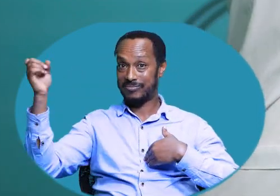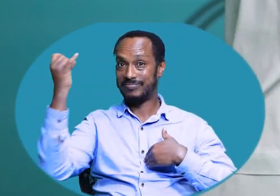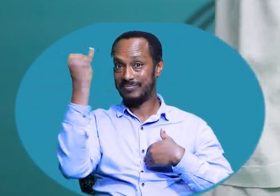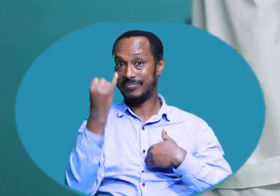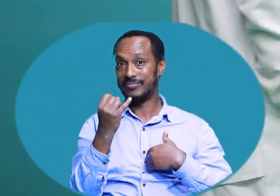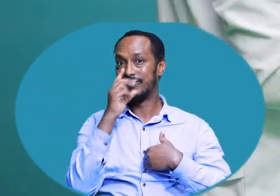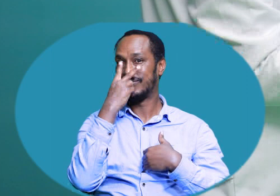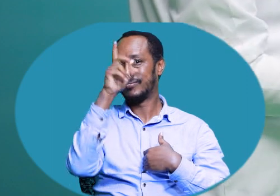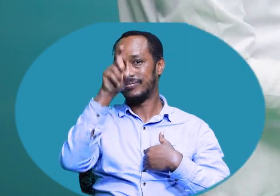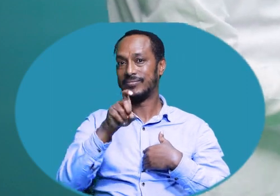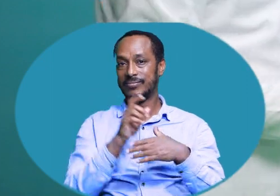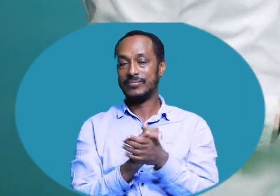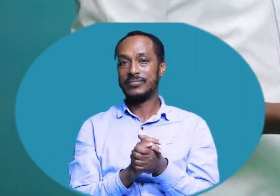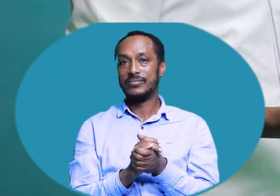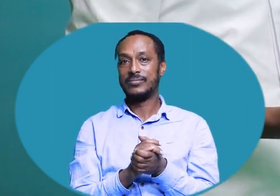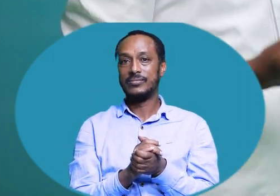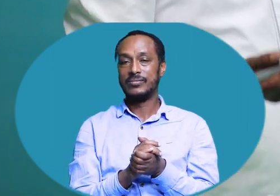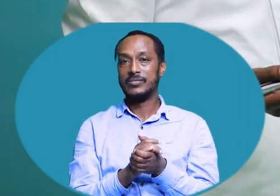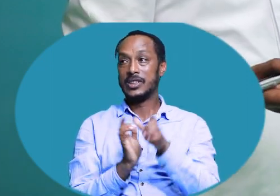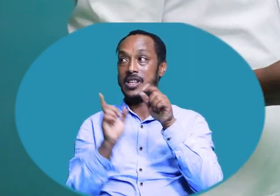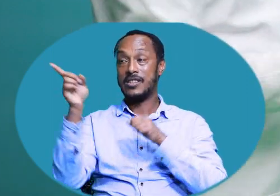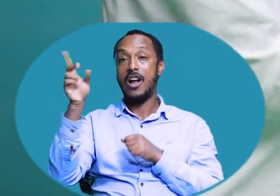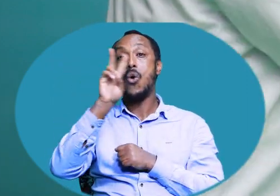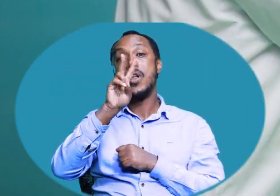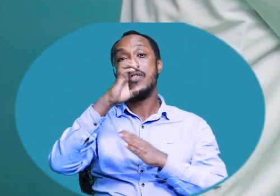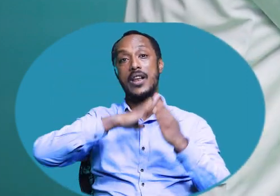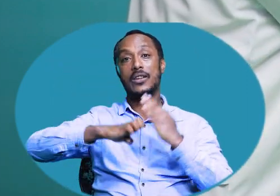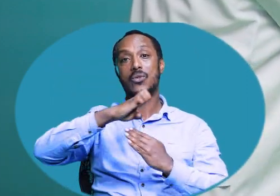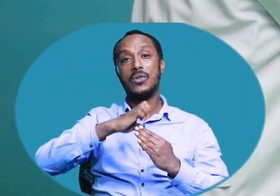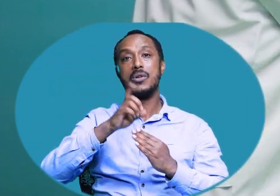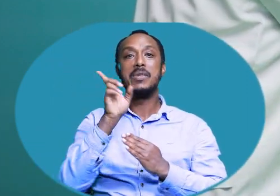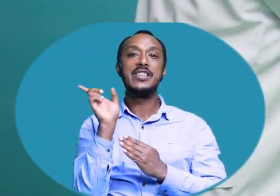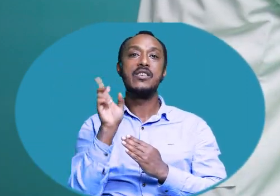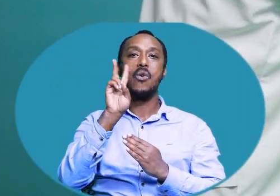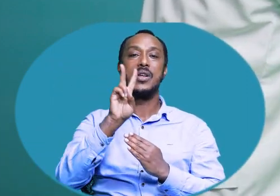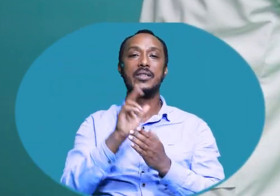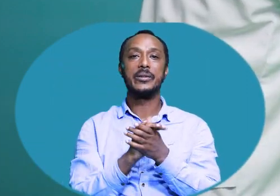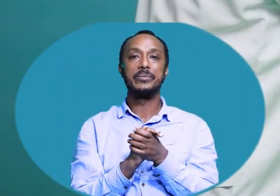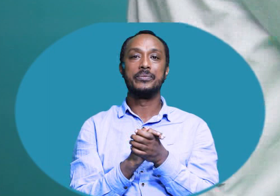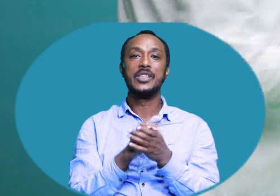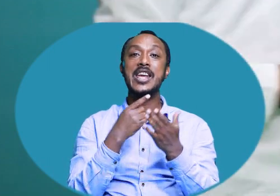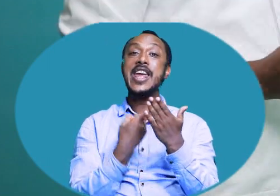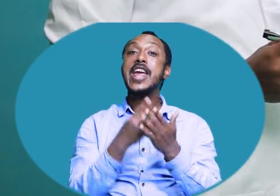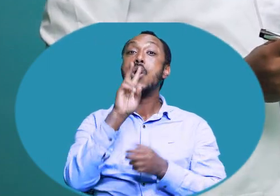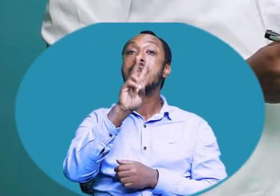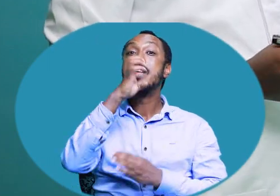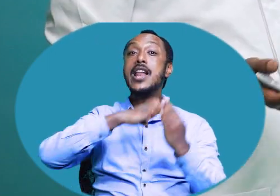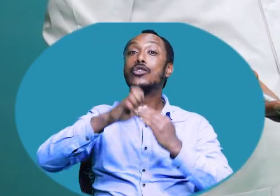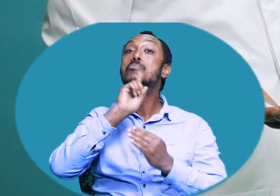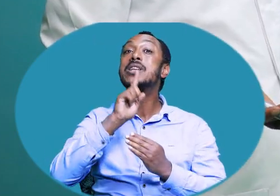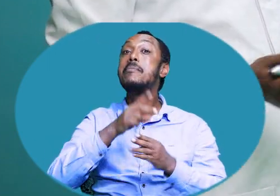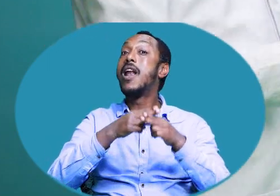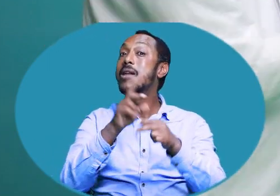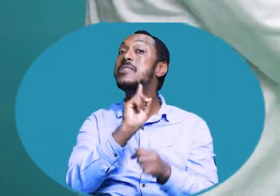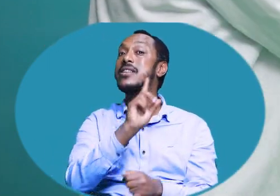electron is 8. 8 minus 4, how much? 4. This 4 is 1, 2, 3, 4. The